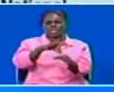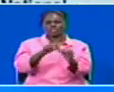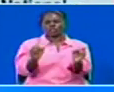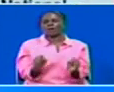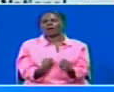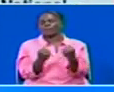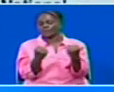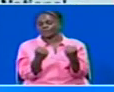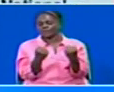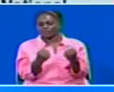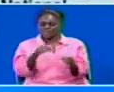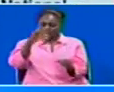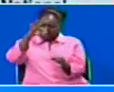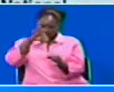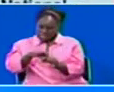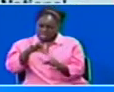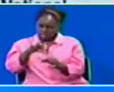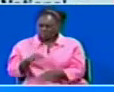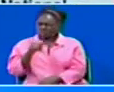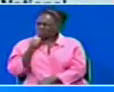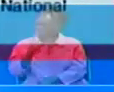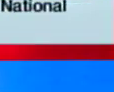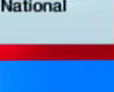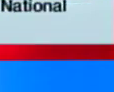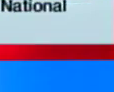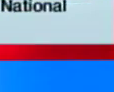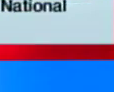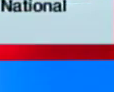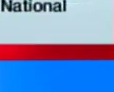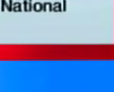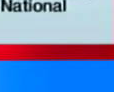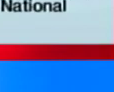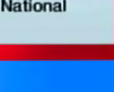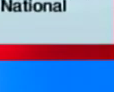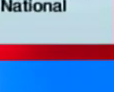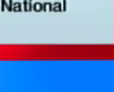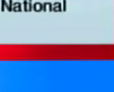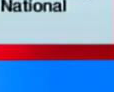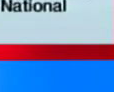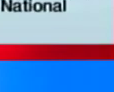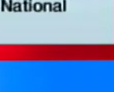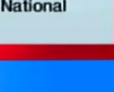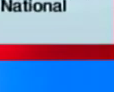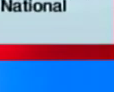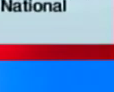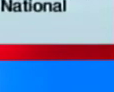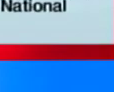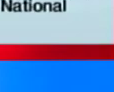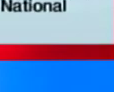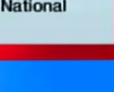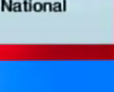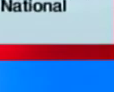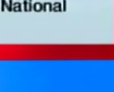place. Elections are not about truth. Elections